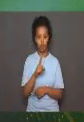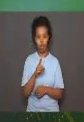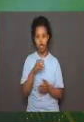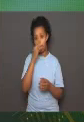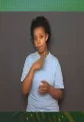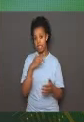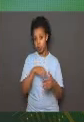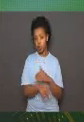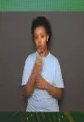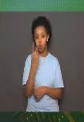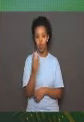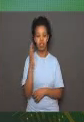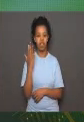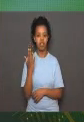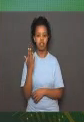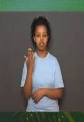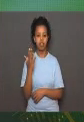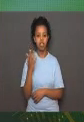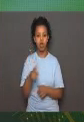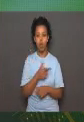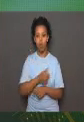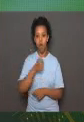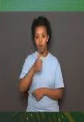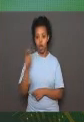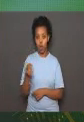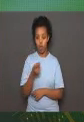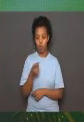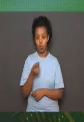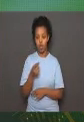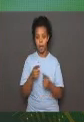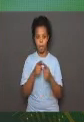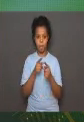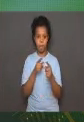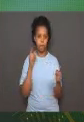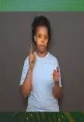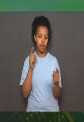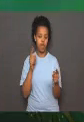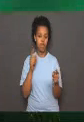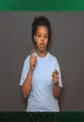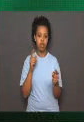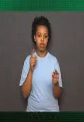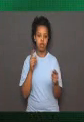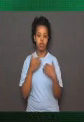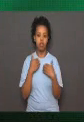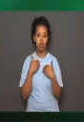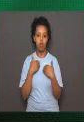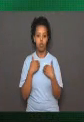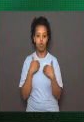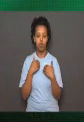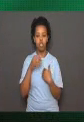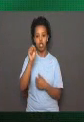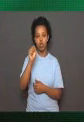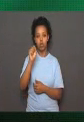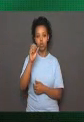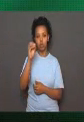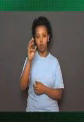In humans, there are two main kinds of reflex actions. Somatic